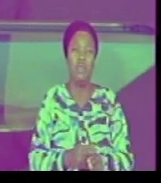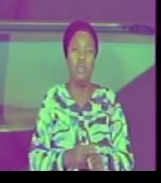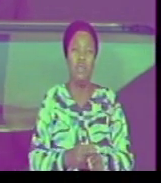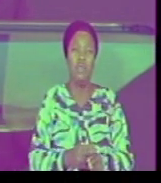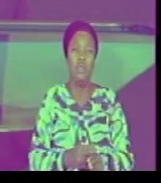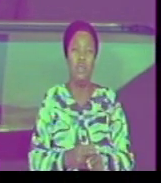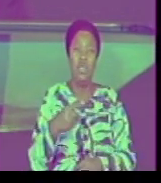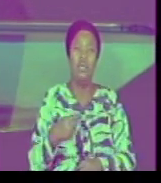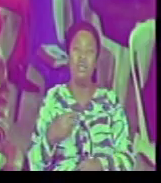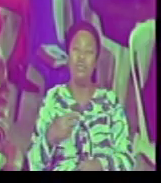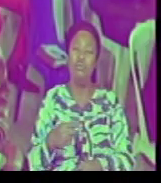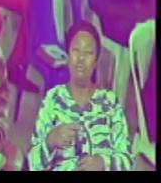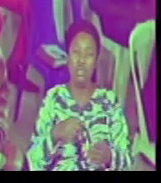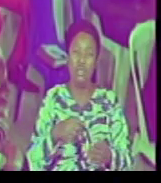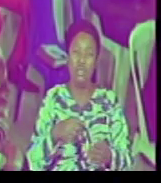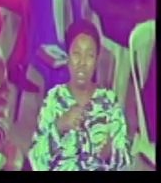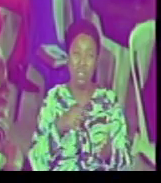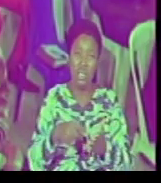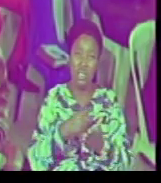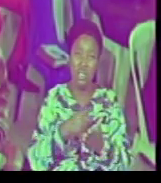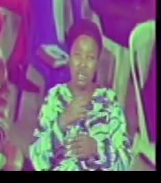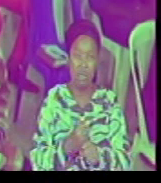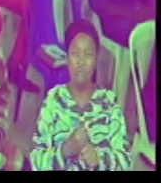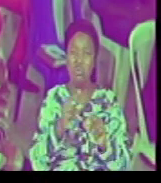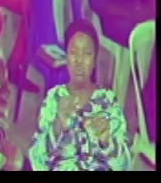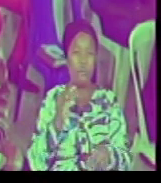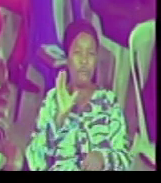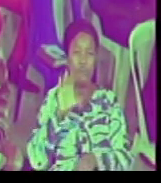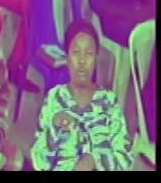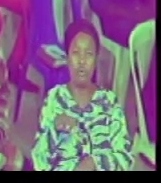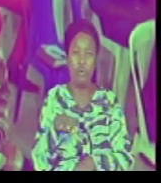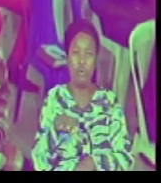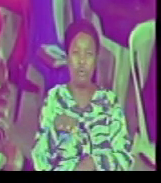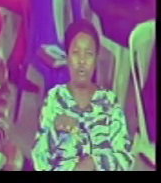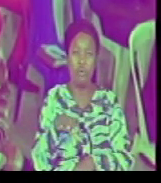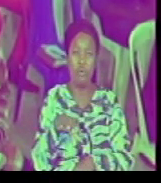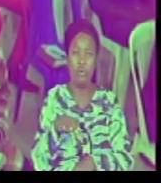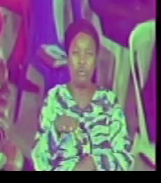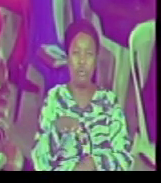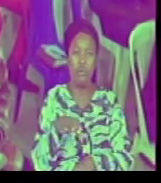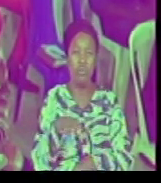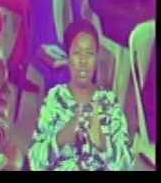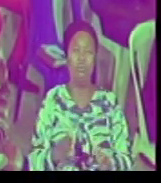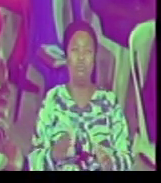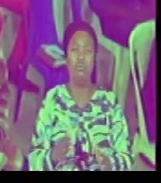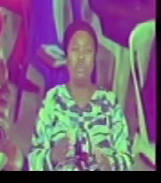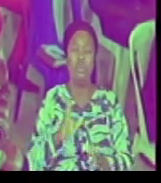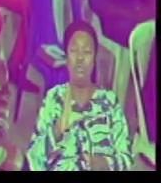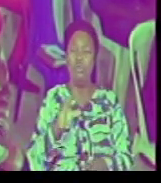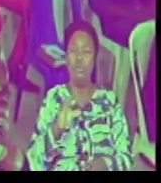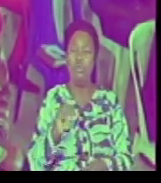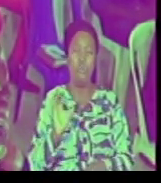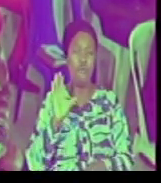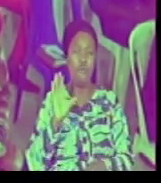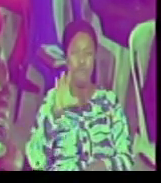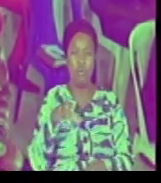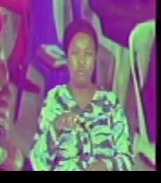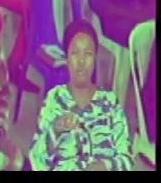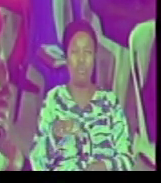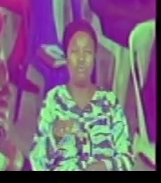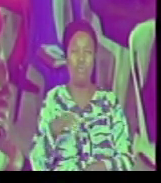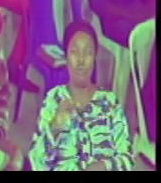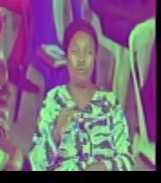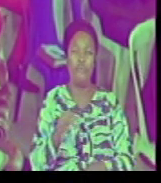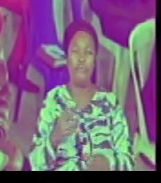superiority, no false attitude, no vain glory, no pride. And on the